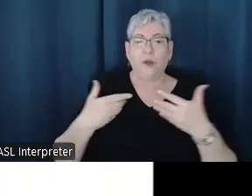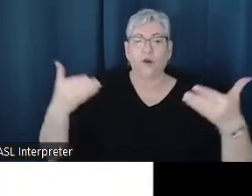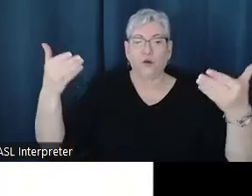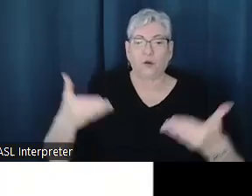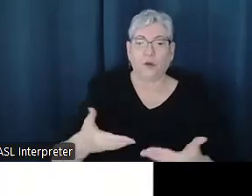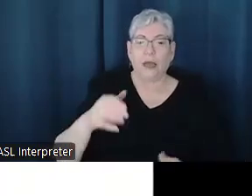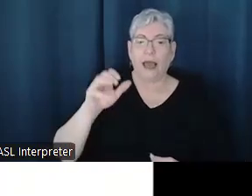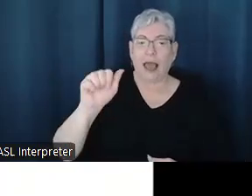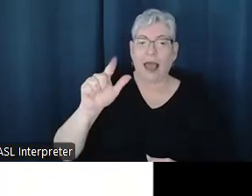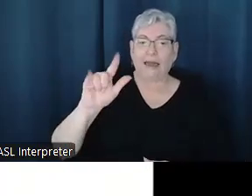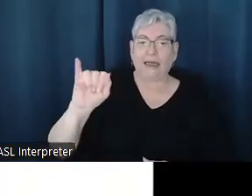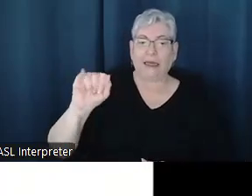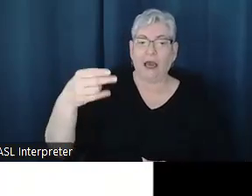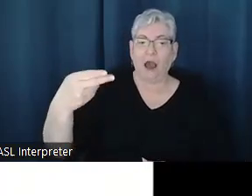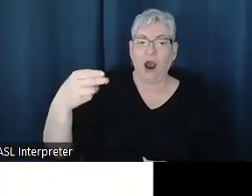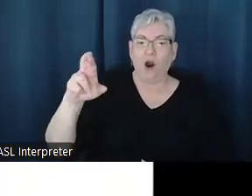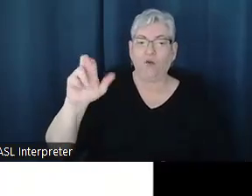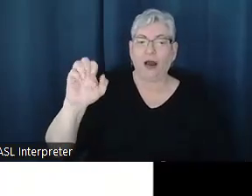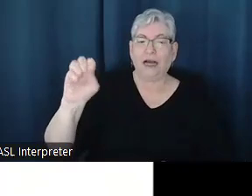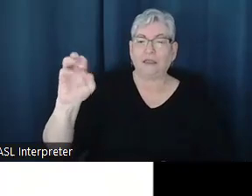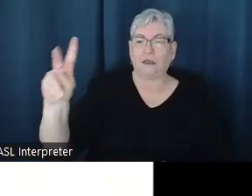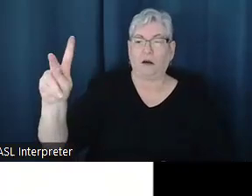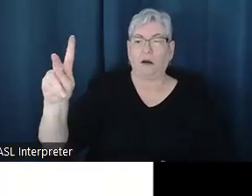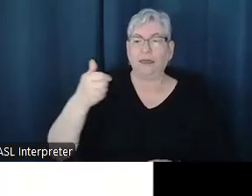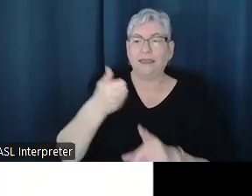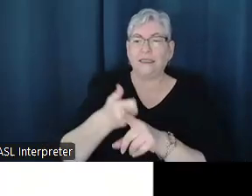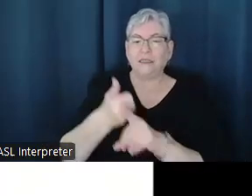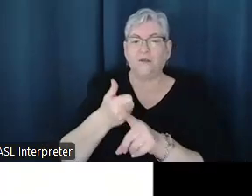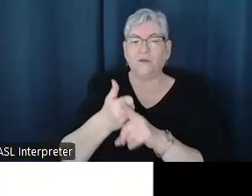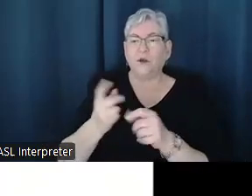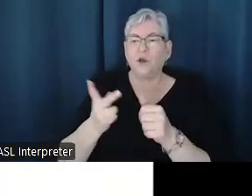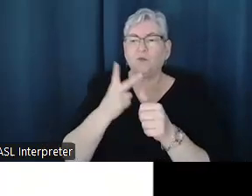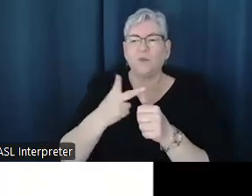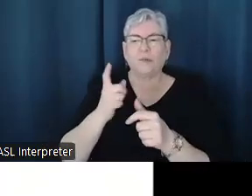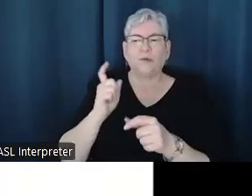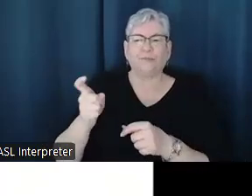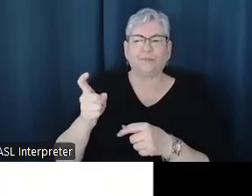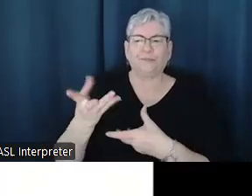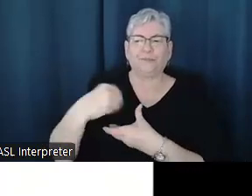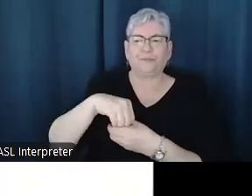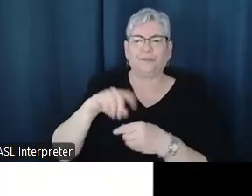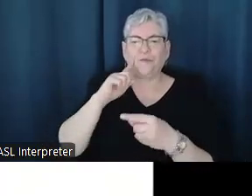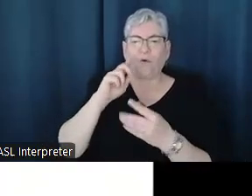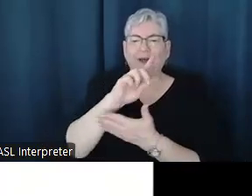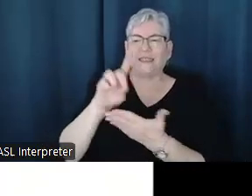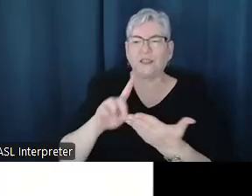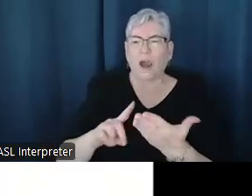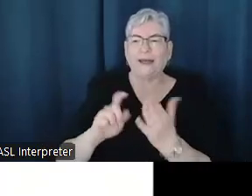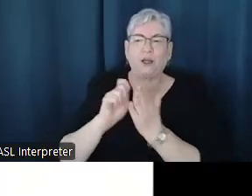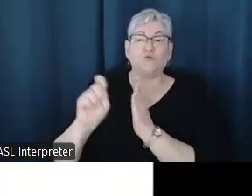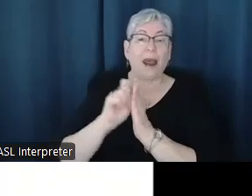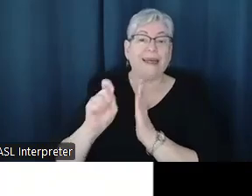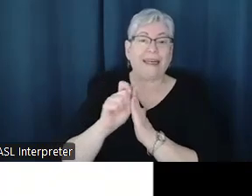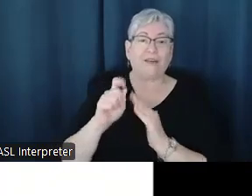Rasak. She was the primary contributor, designer, writer of